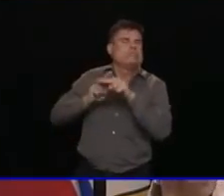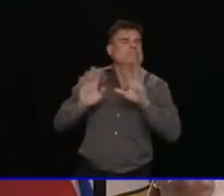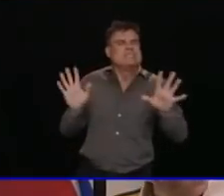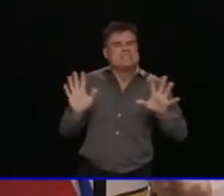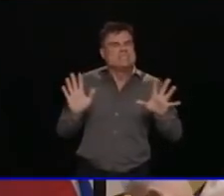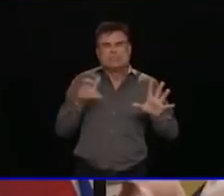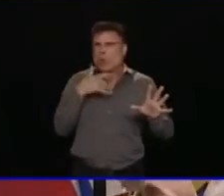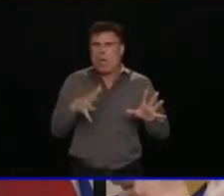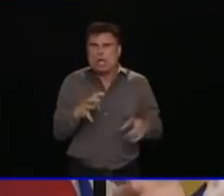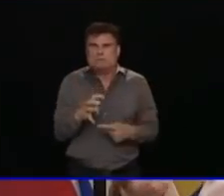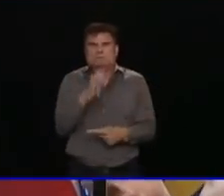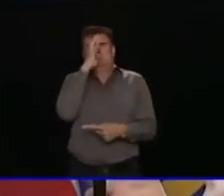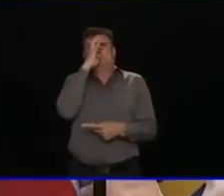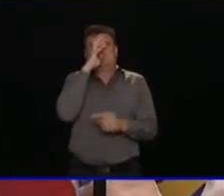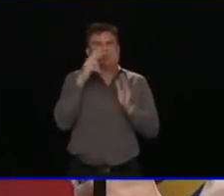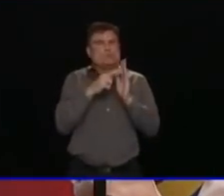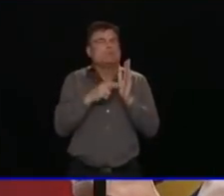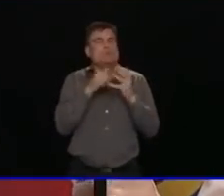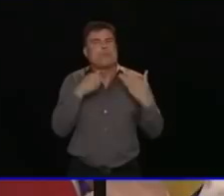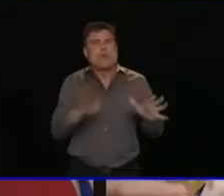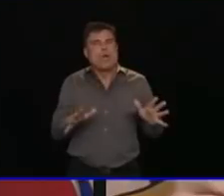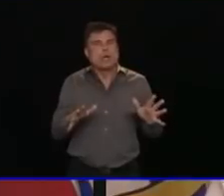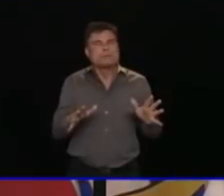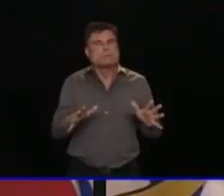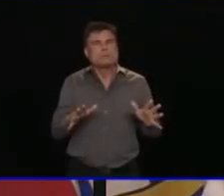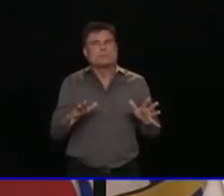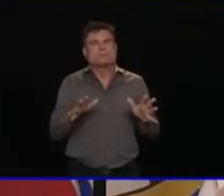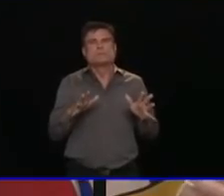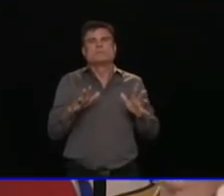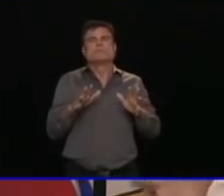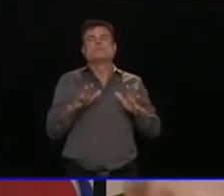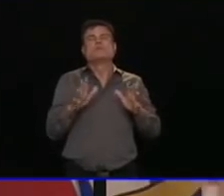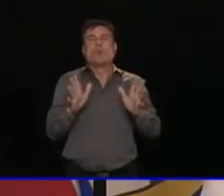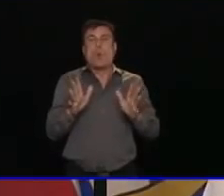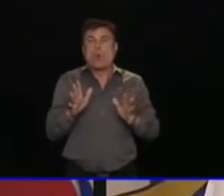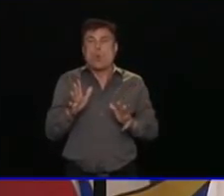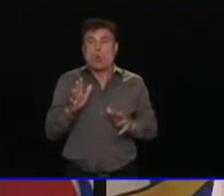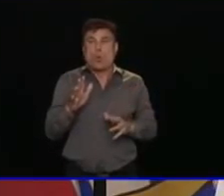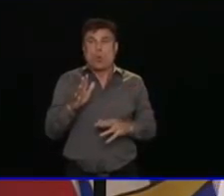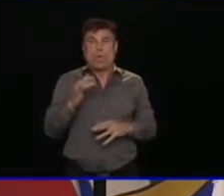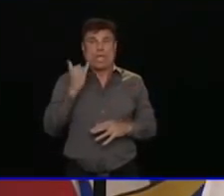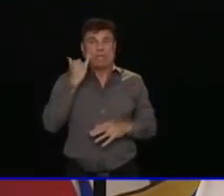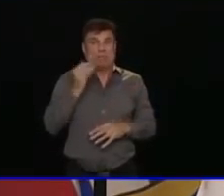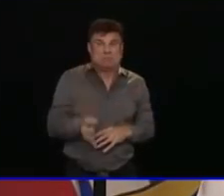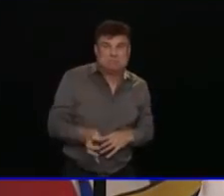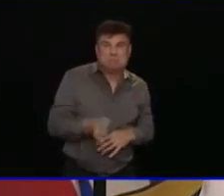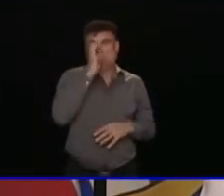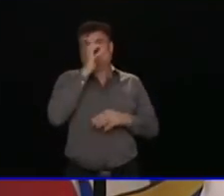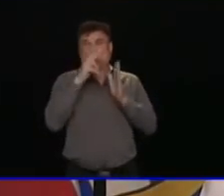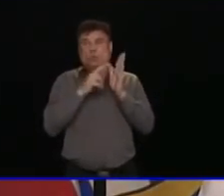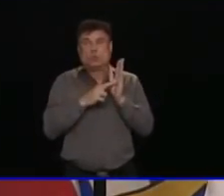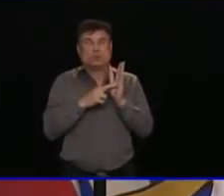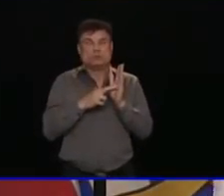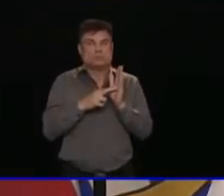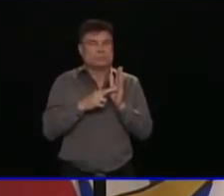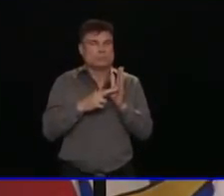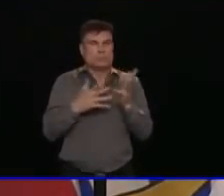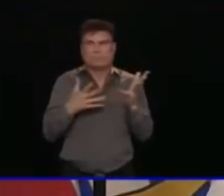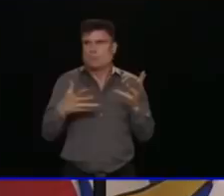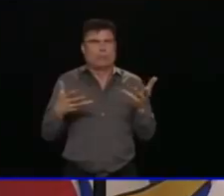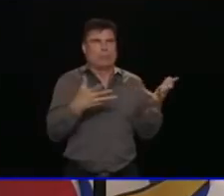continue to protect each other and our families as best we can while we're moving ahead and supporting people to get